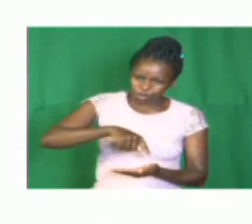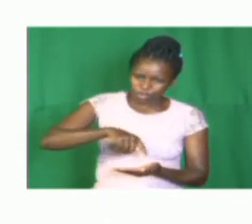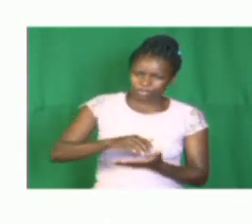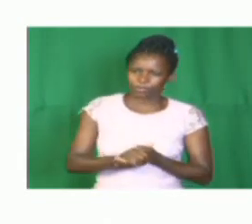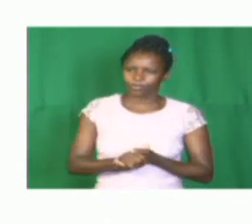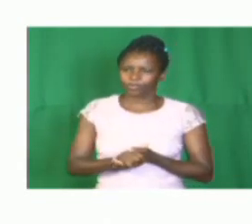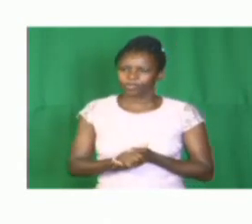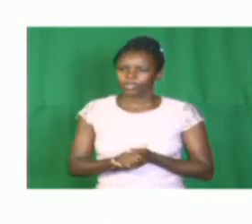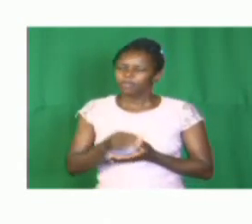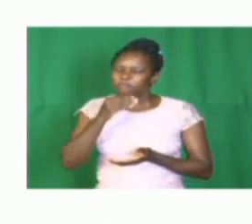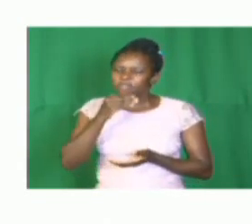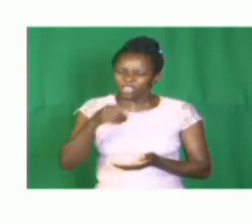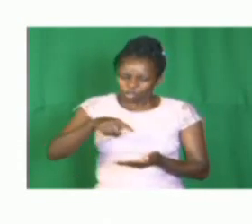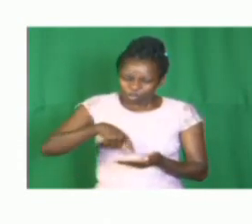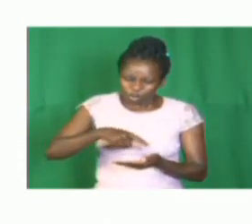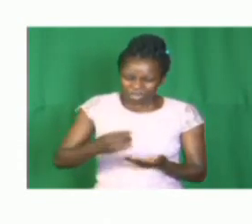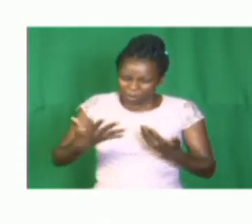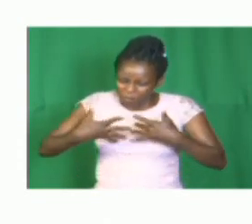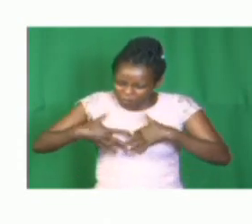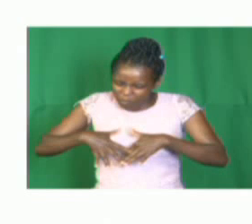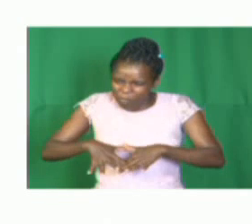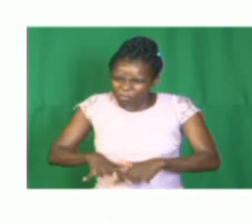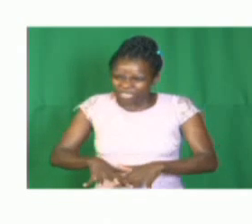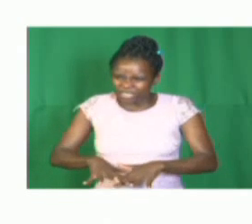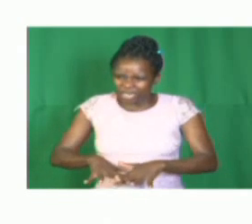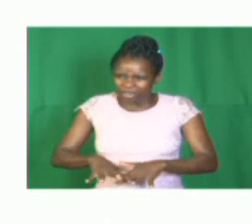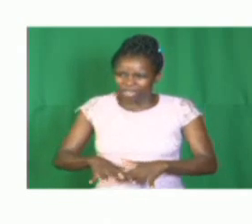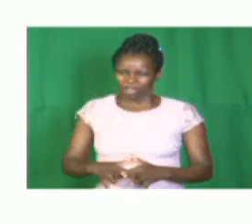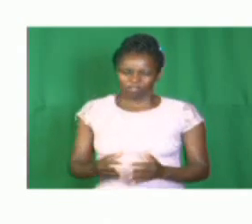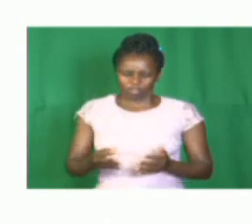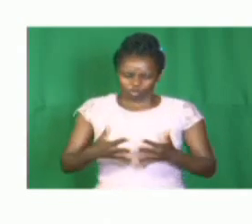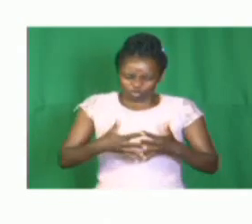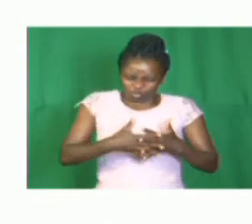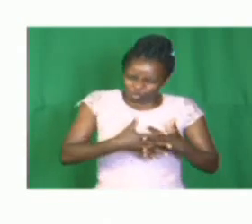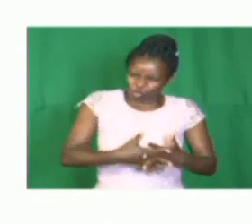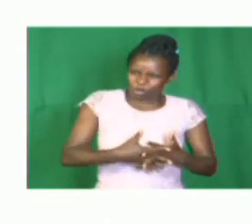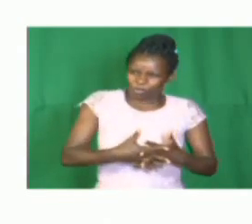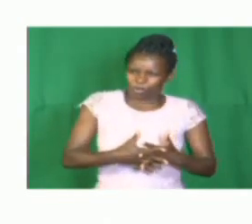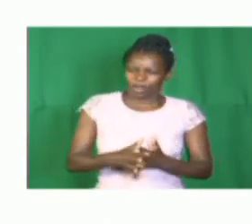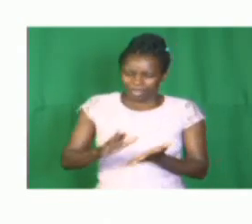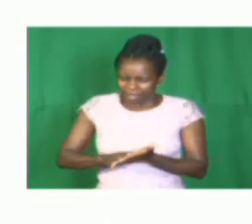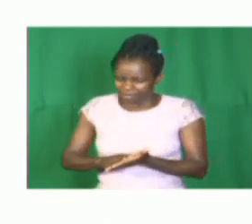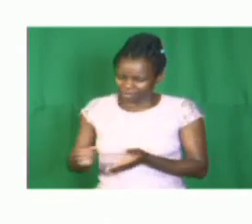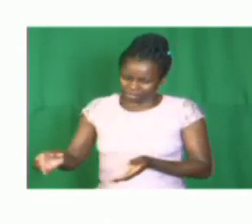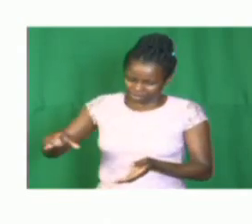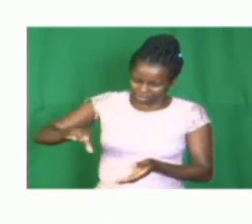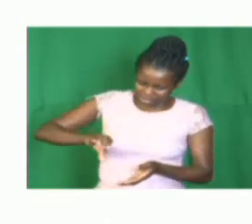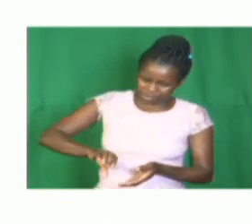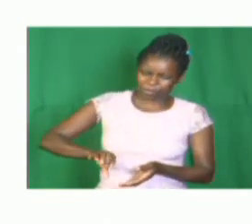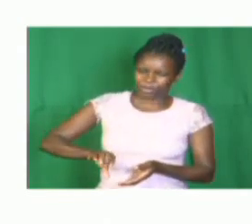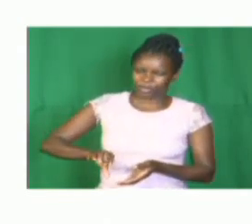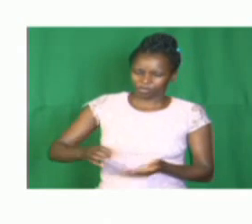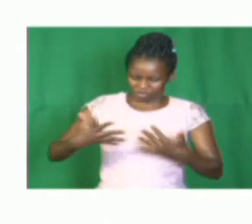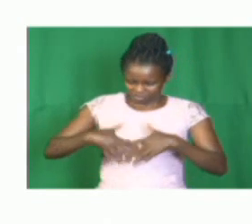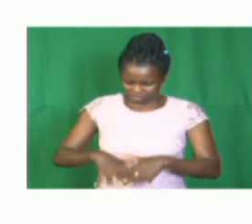a solution is a mixture of a soluble substance and a liquid. It is a mixture of